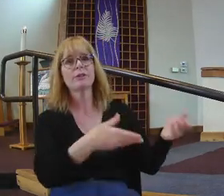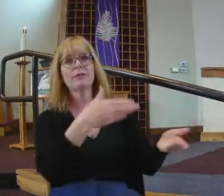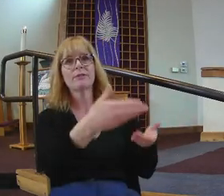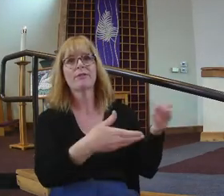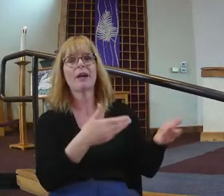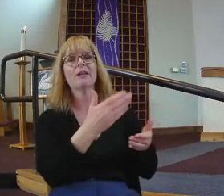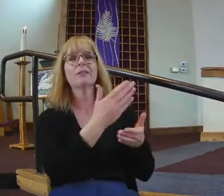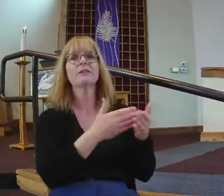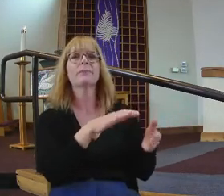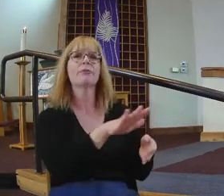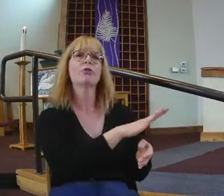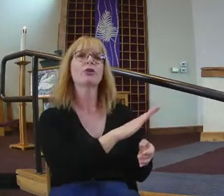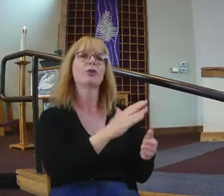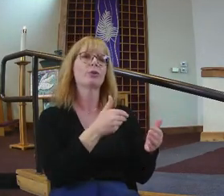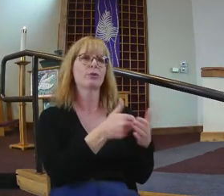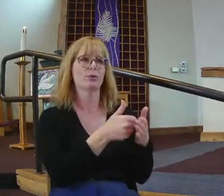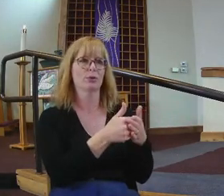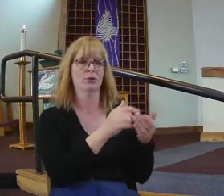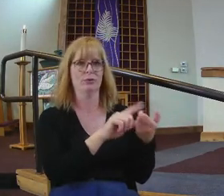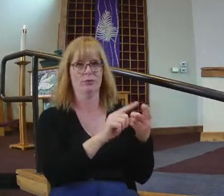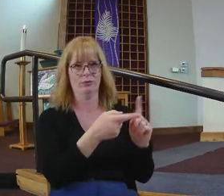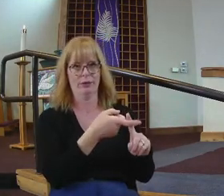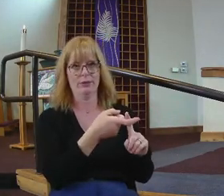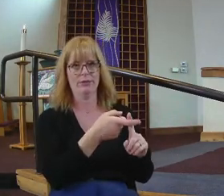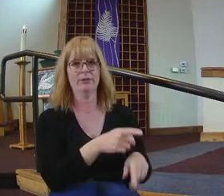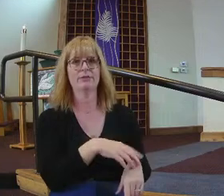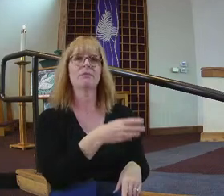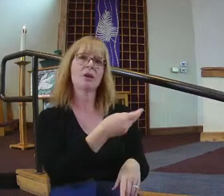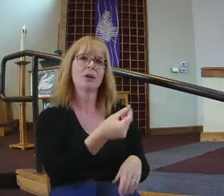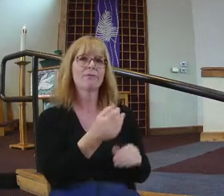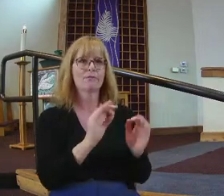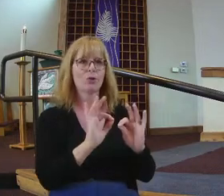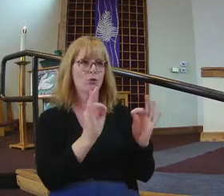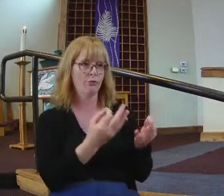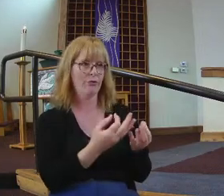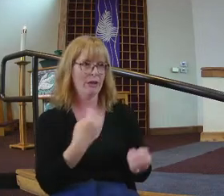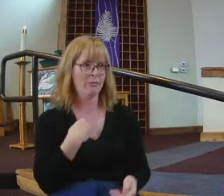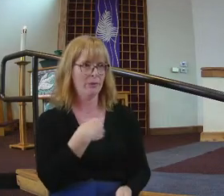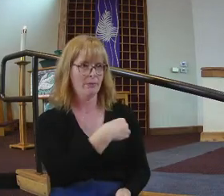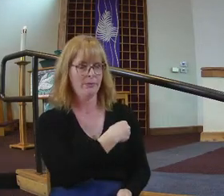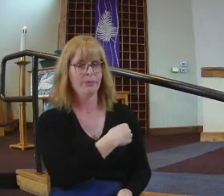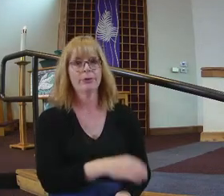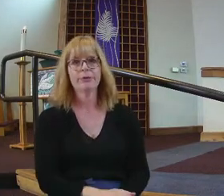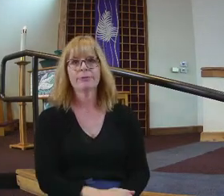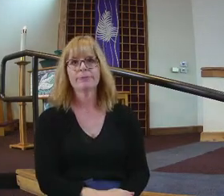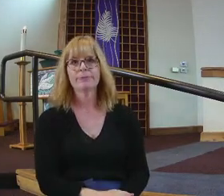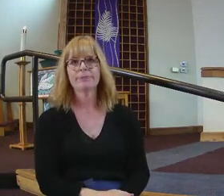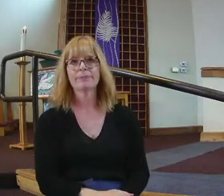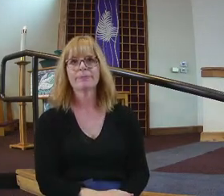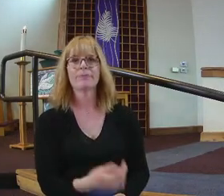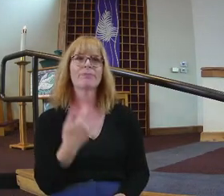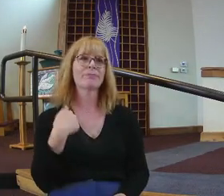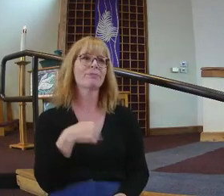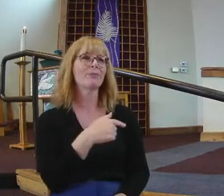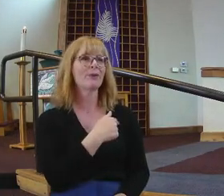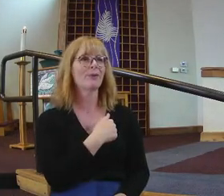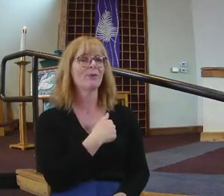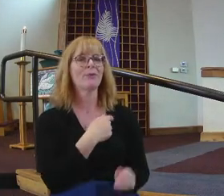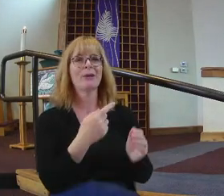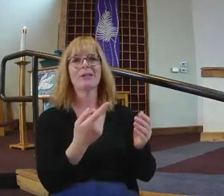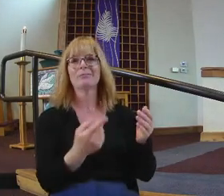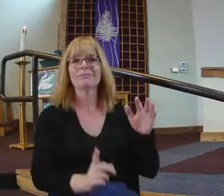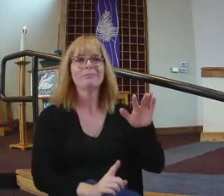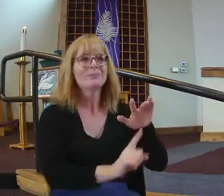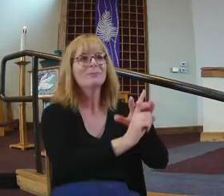her really close friends and a few of her family members. And we showed